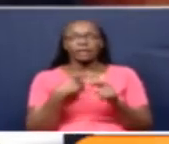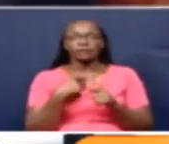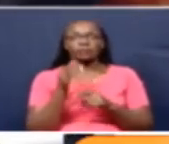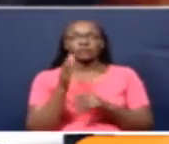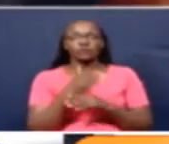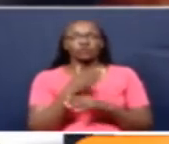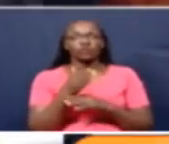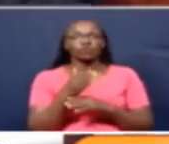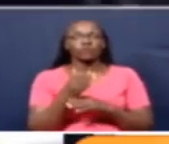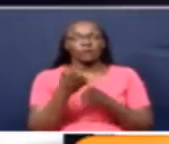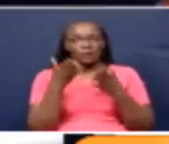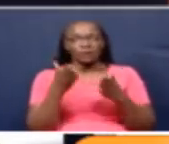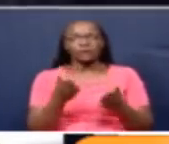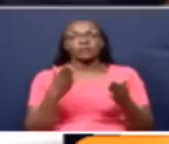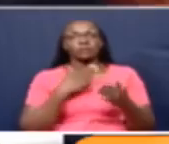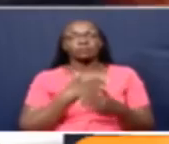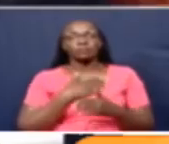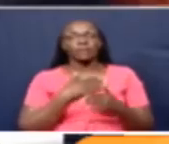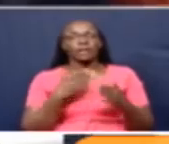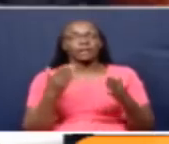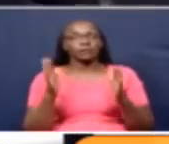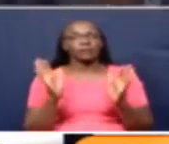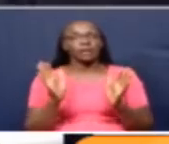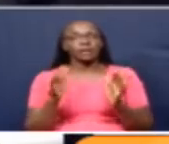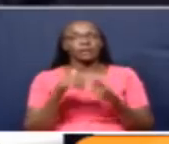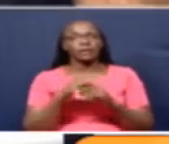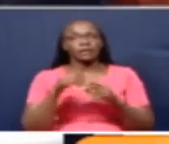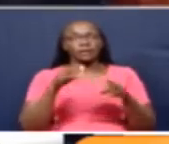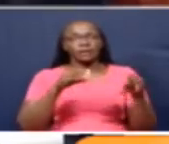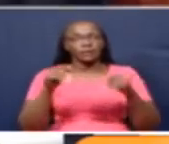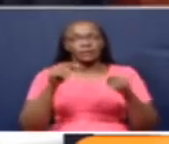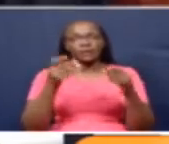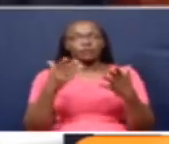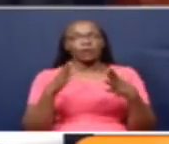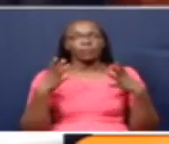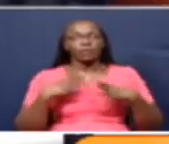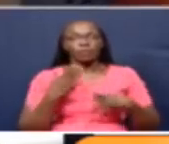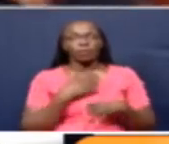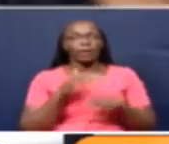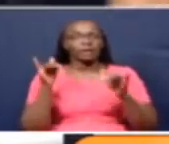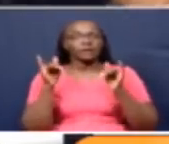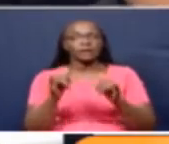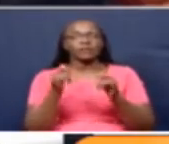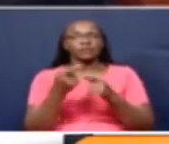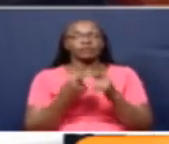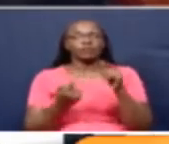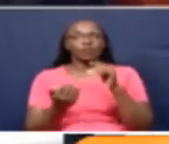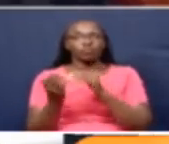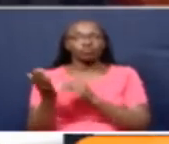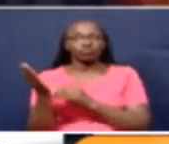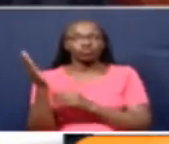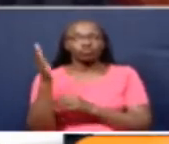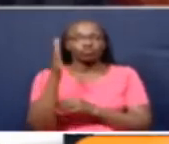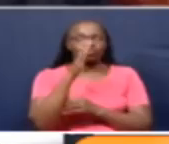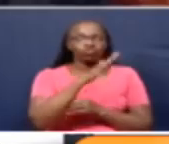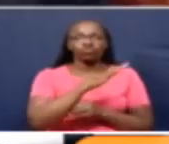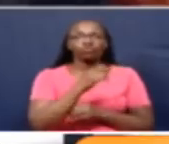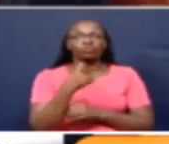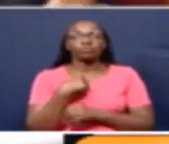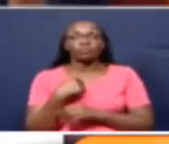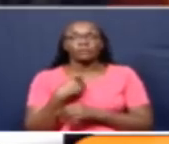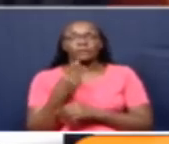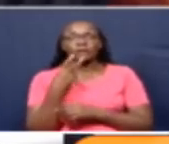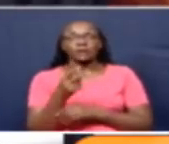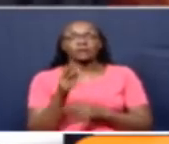sun, where my people have toiled since time begun. I may sail on many seas.